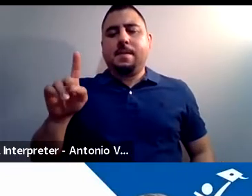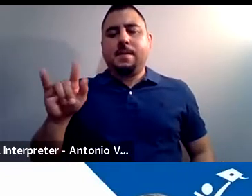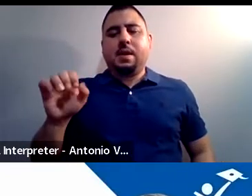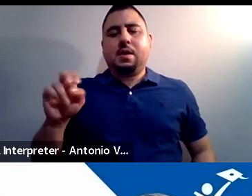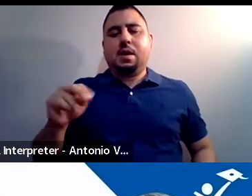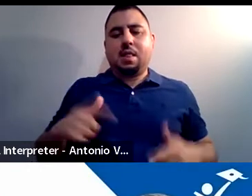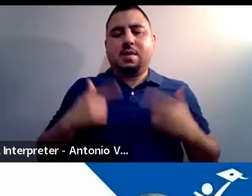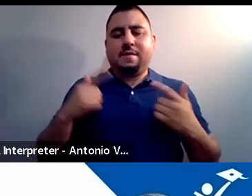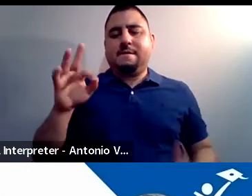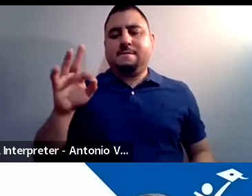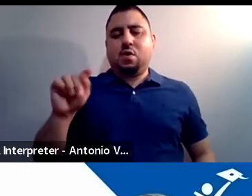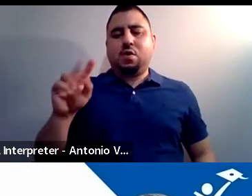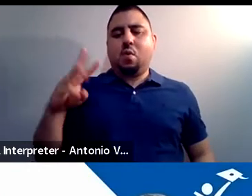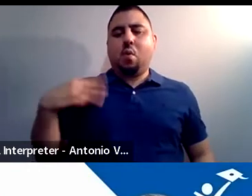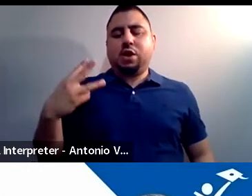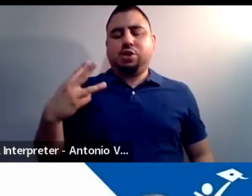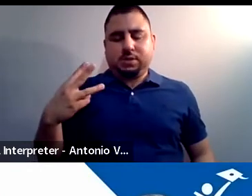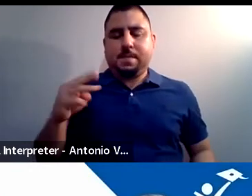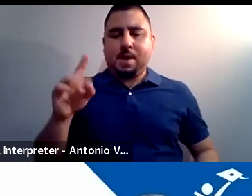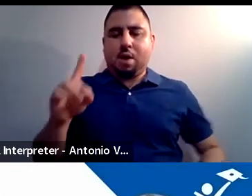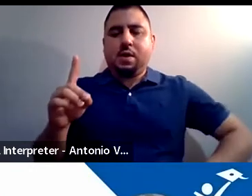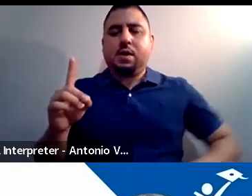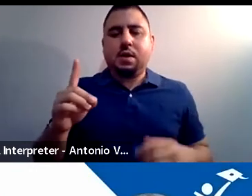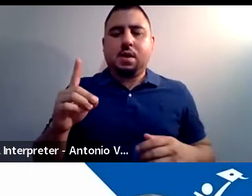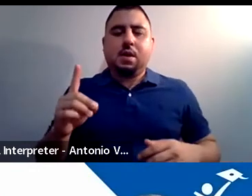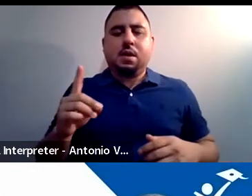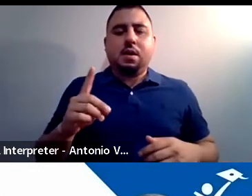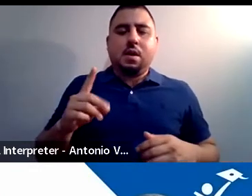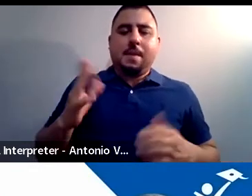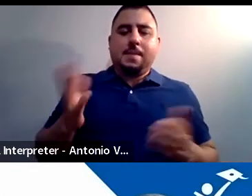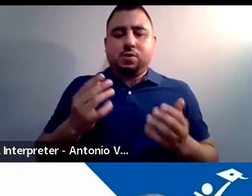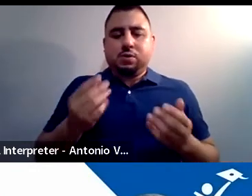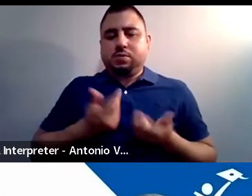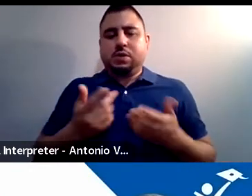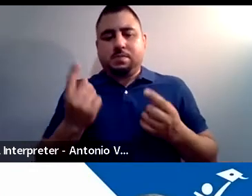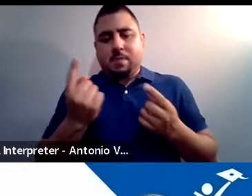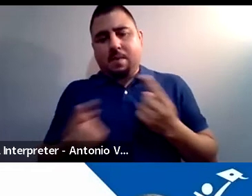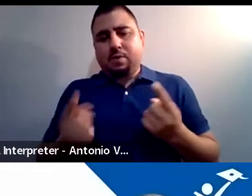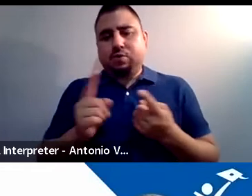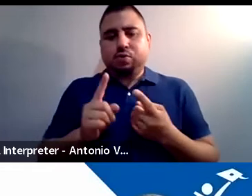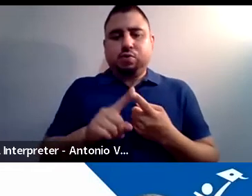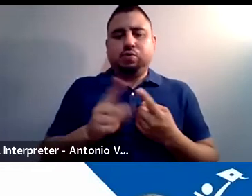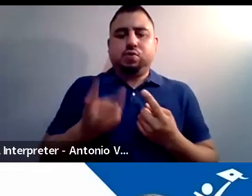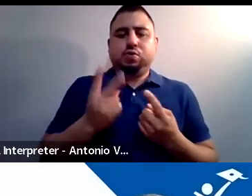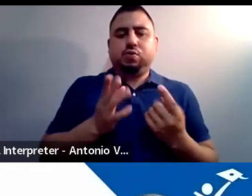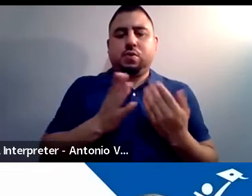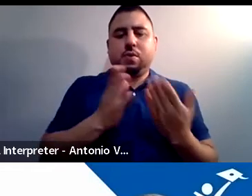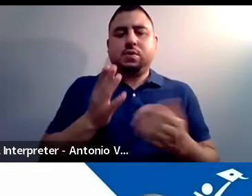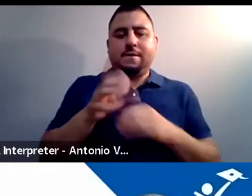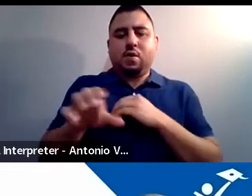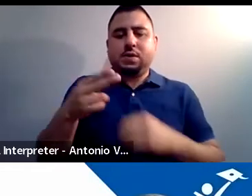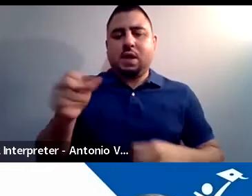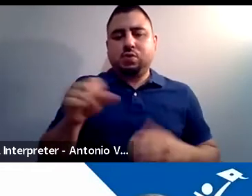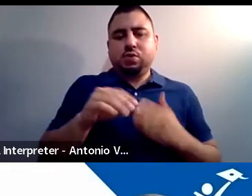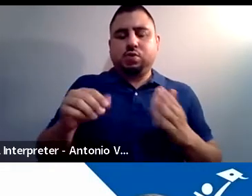in School Board District 8. I'm here to express my opposition to the two proposals which would force high school students